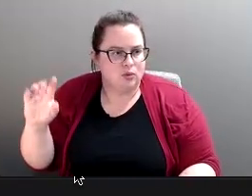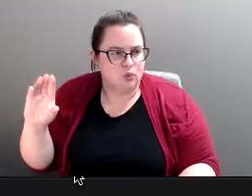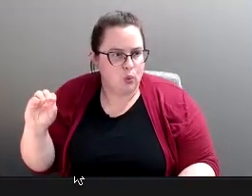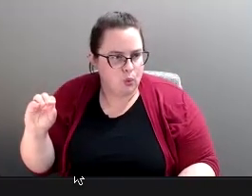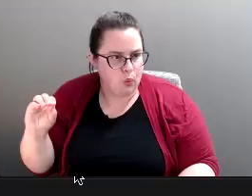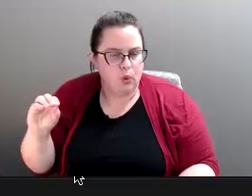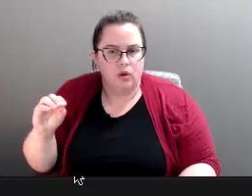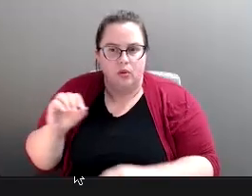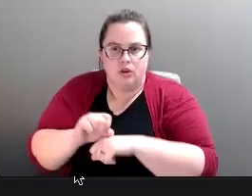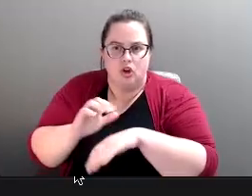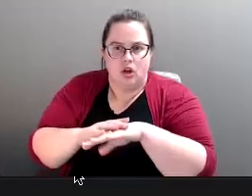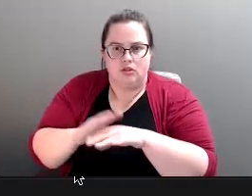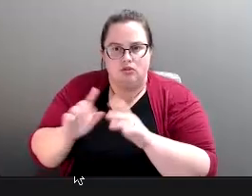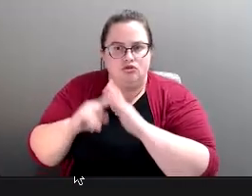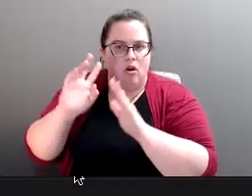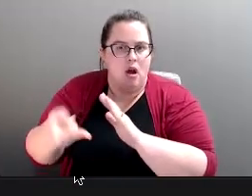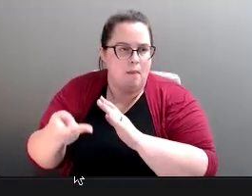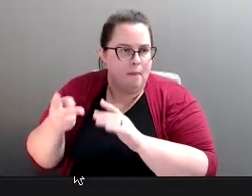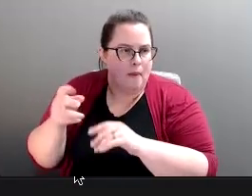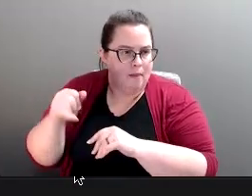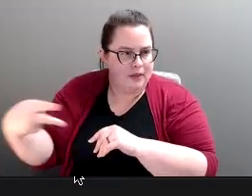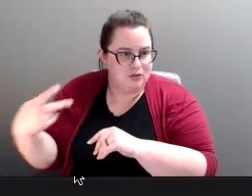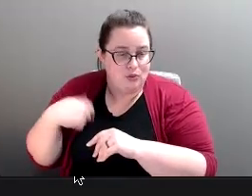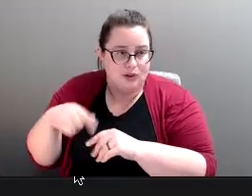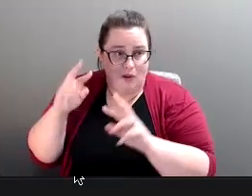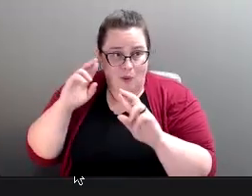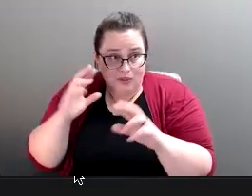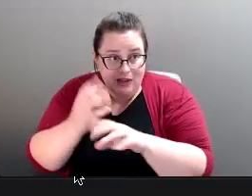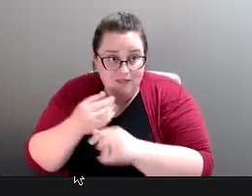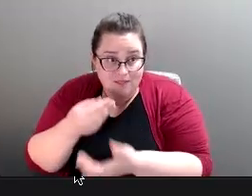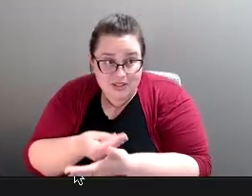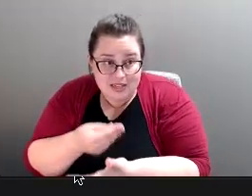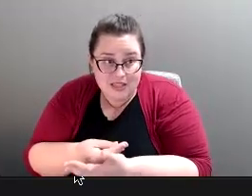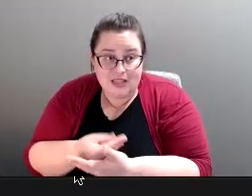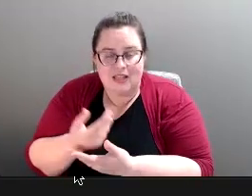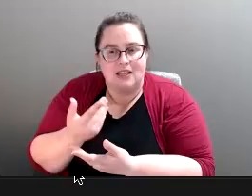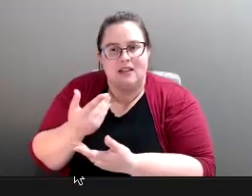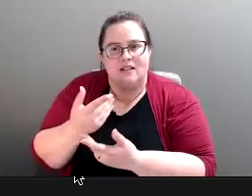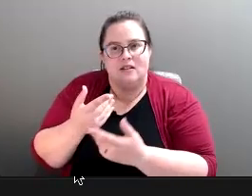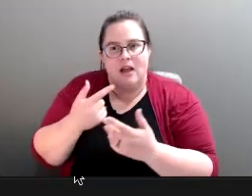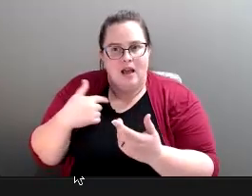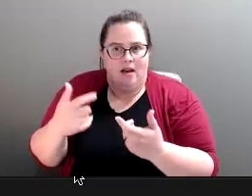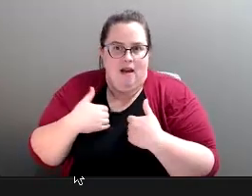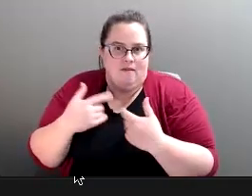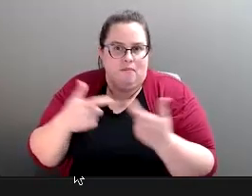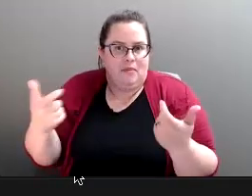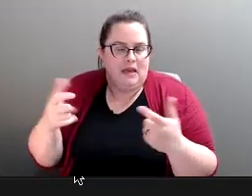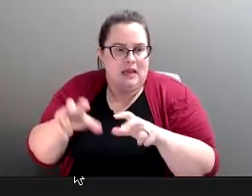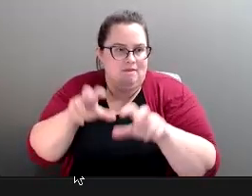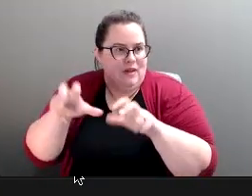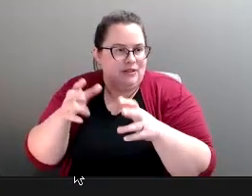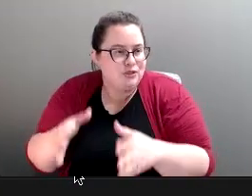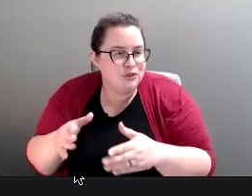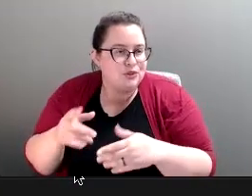startup application, and we're about to, hopefully get funding. We keep talking about like a lot of those things, and we have big investors and all of that, But